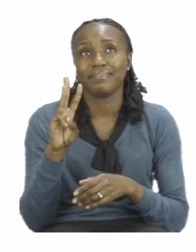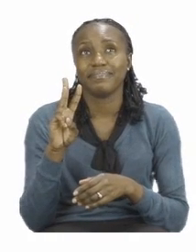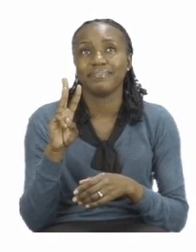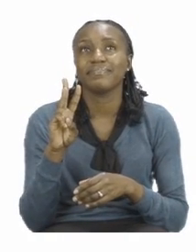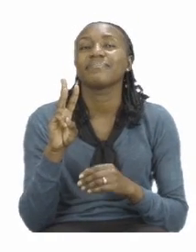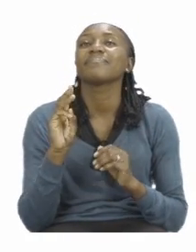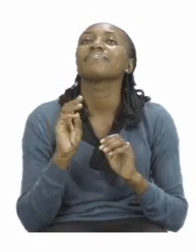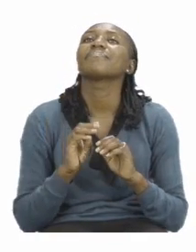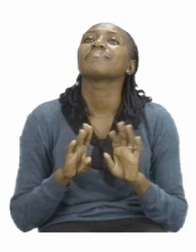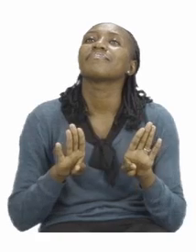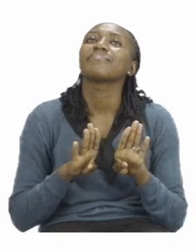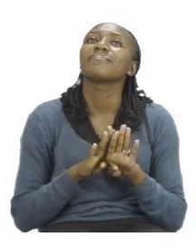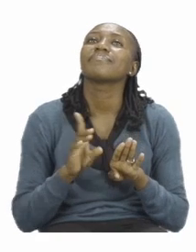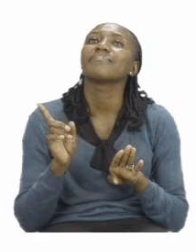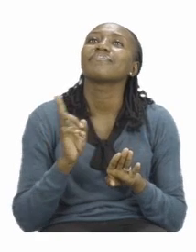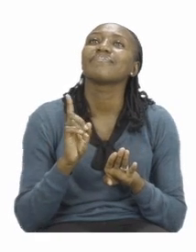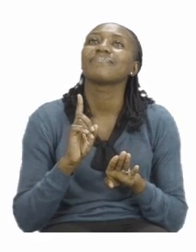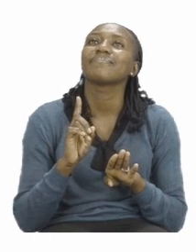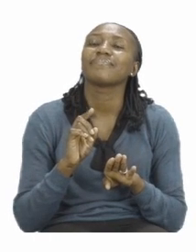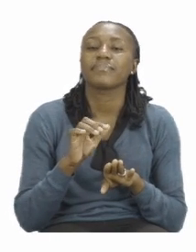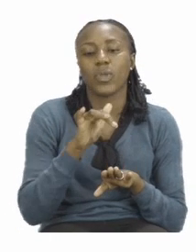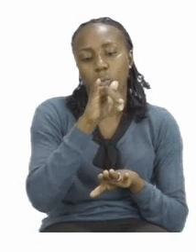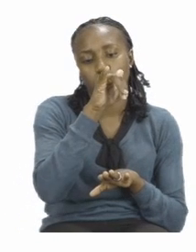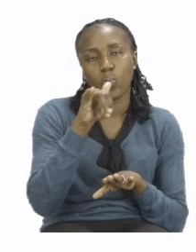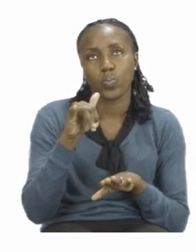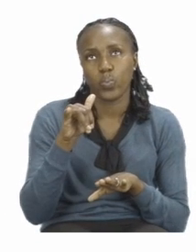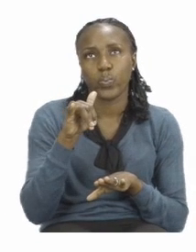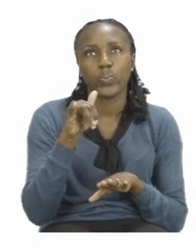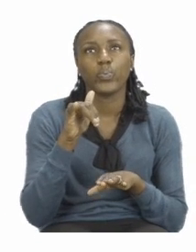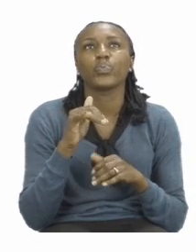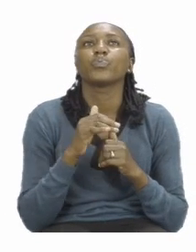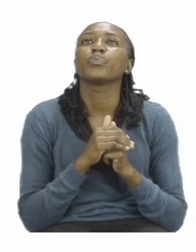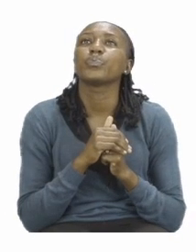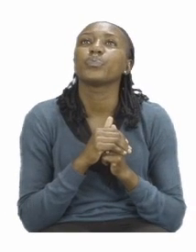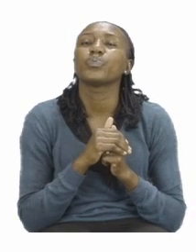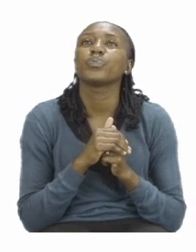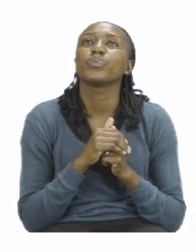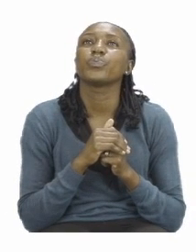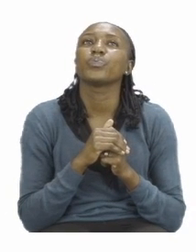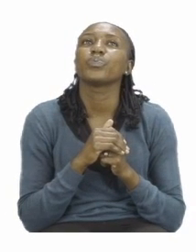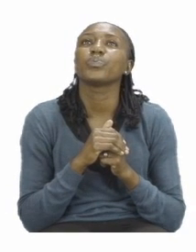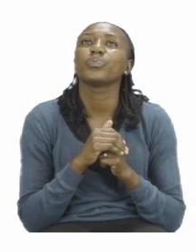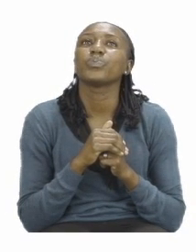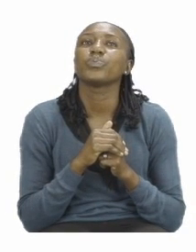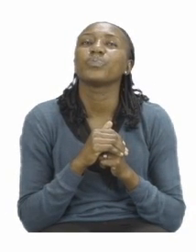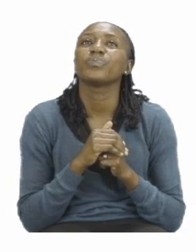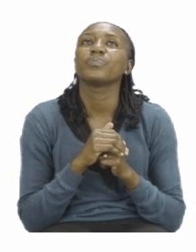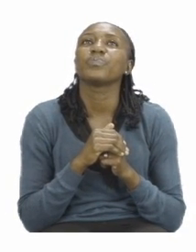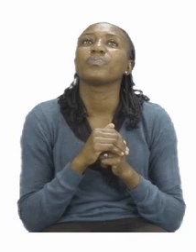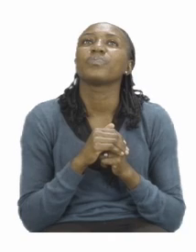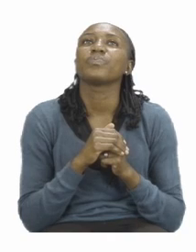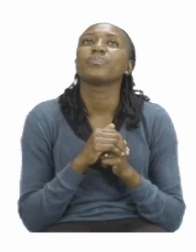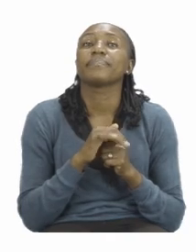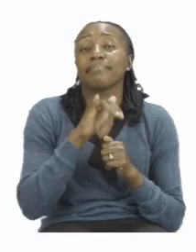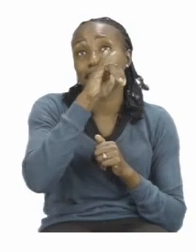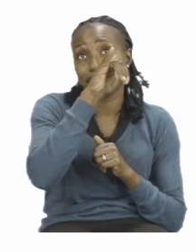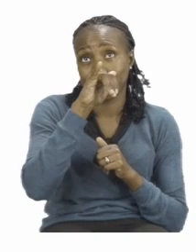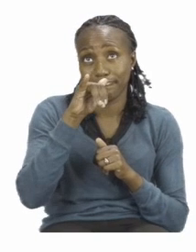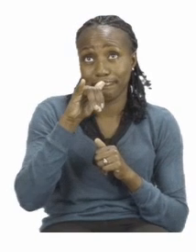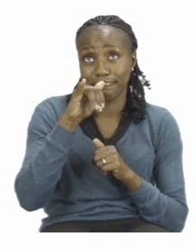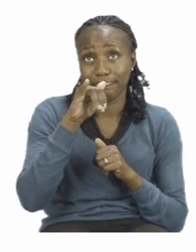going to be doing the phonics sound Y. Everyone, let's say Y.